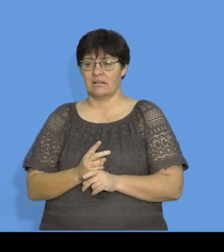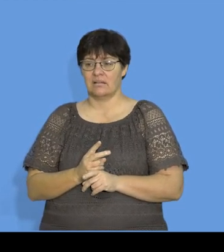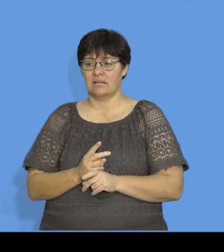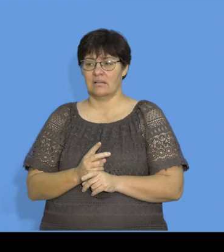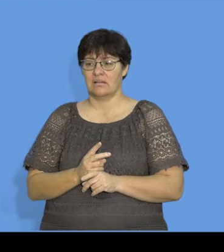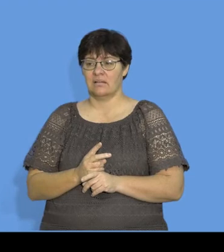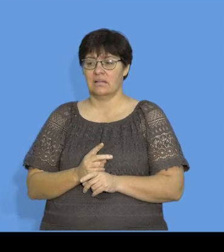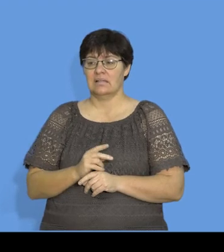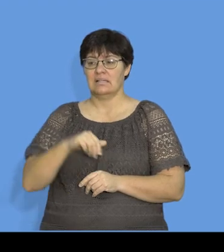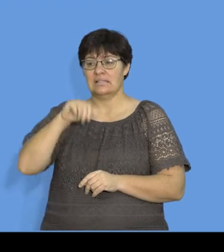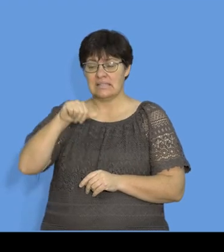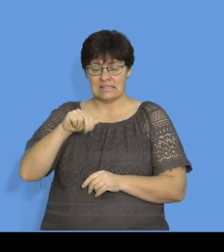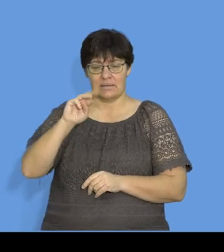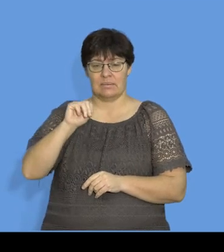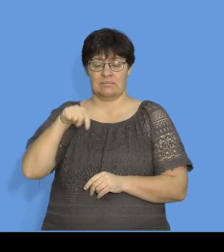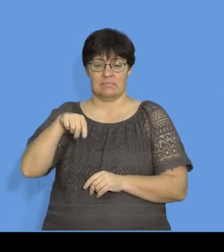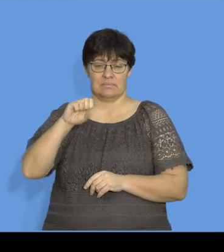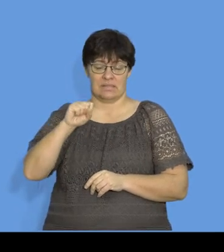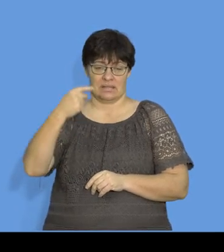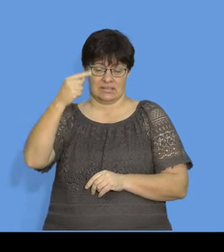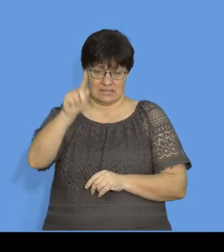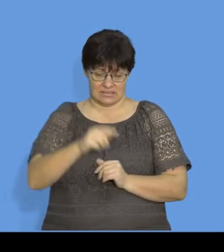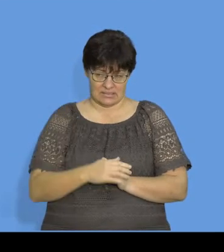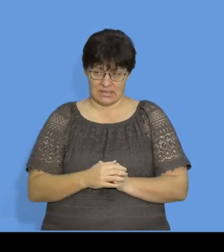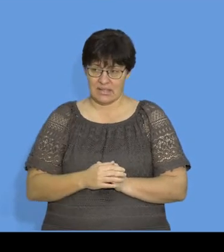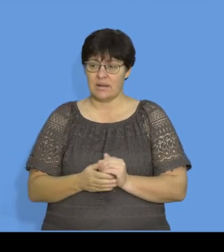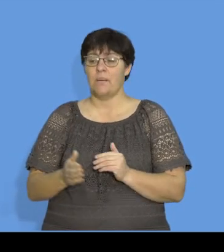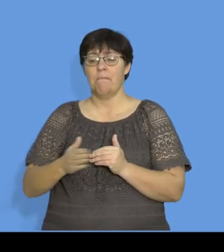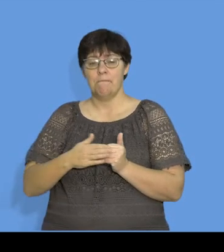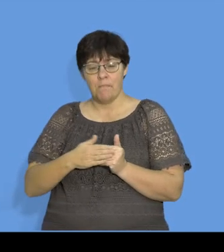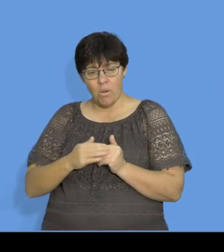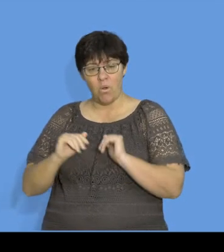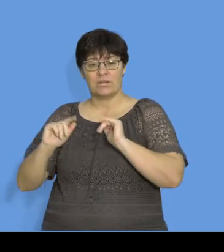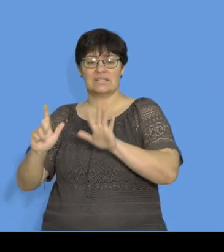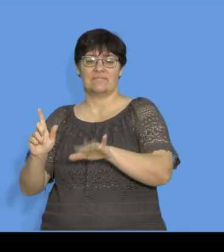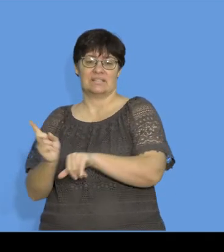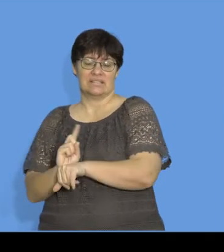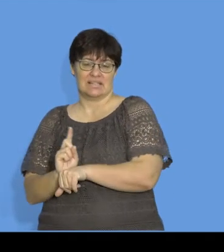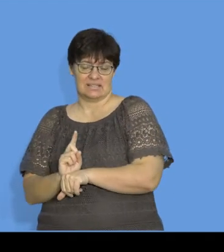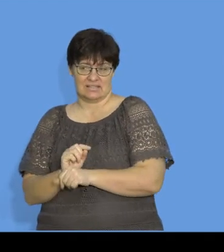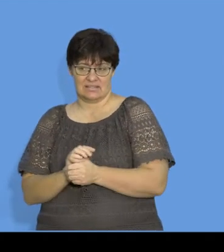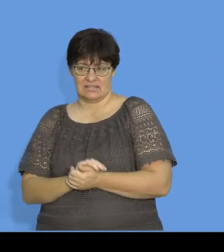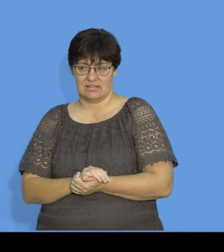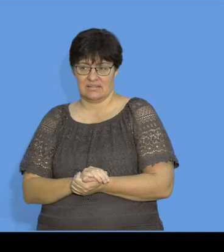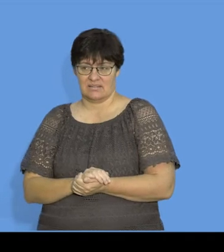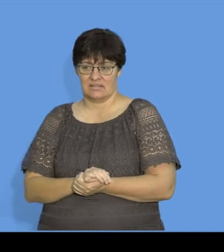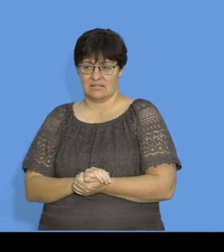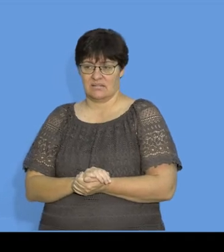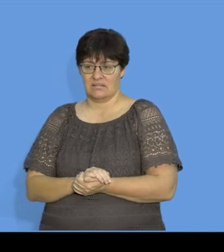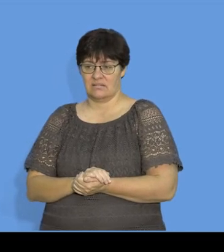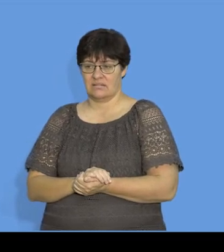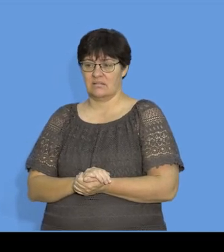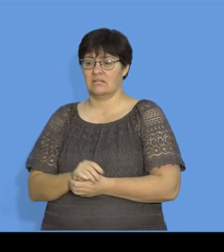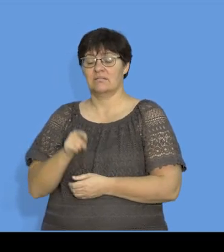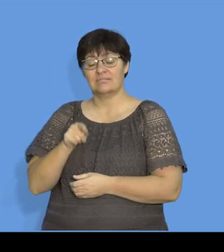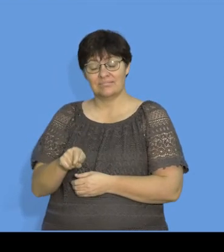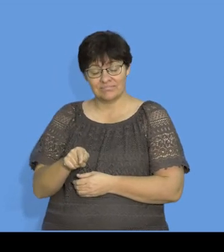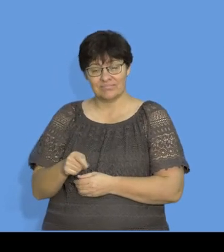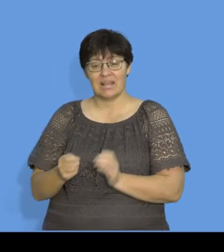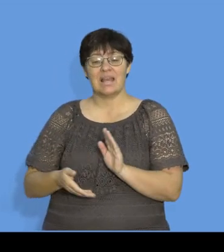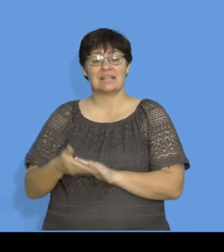here. Then it goes for another 7 seconds, and